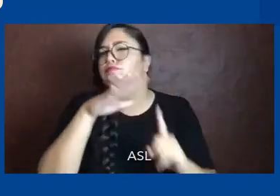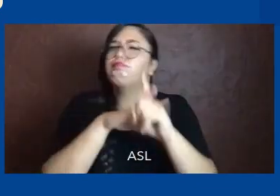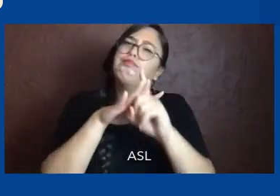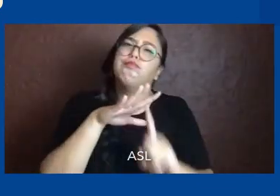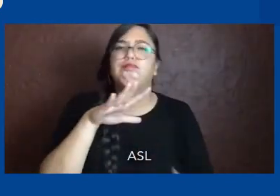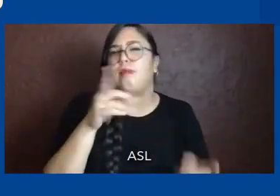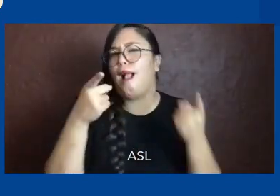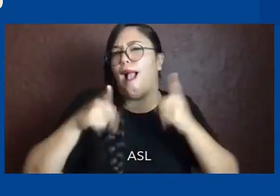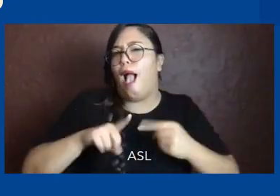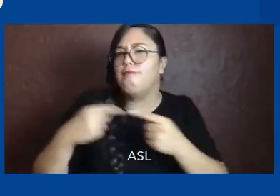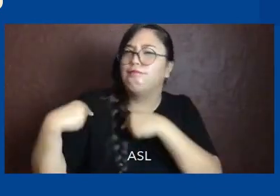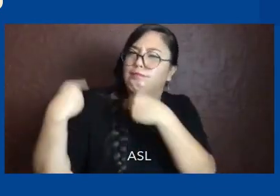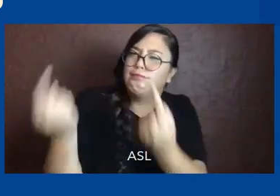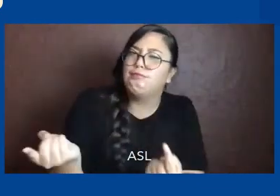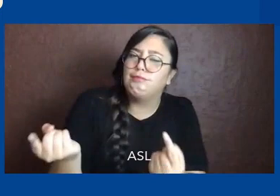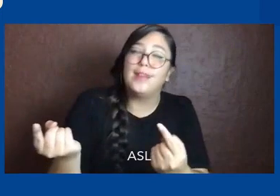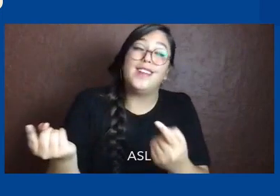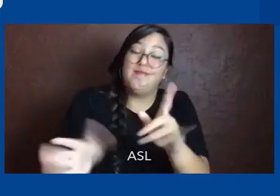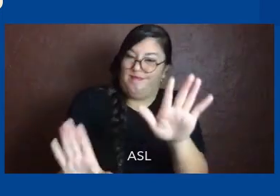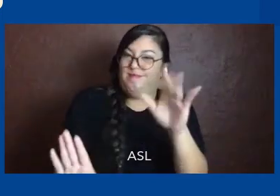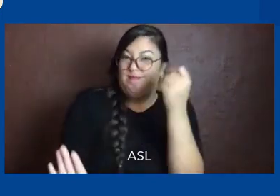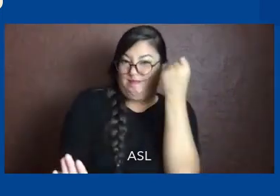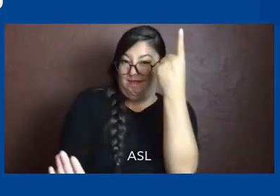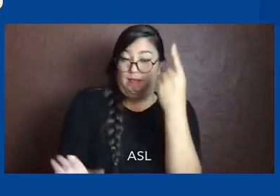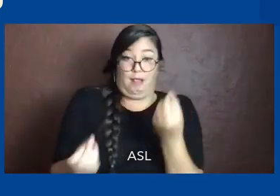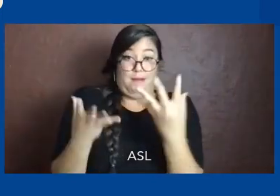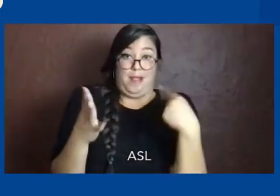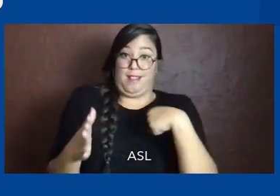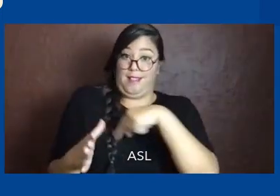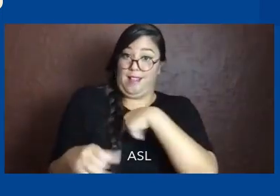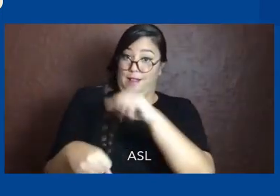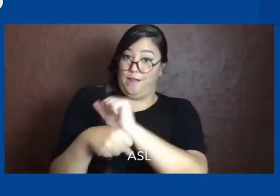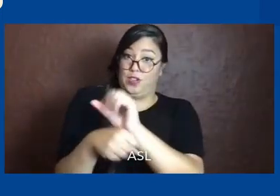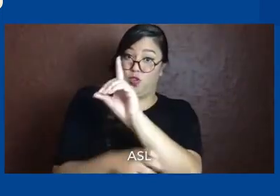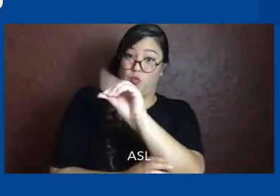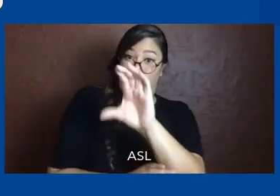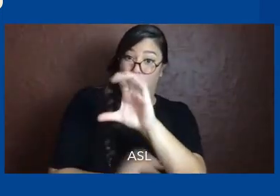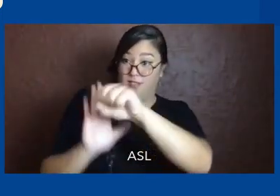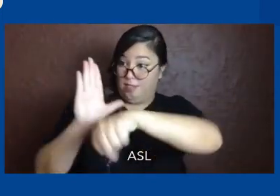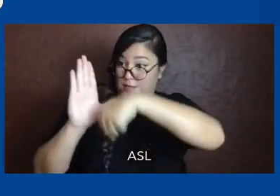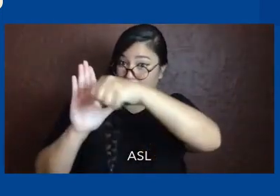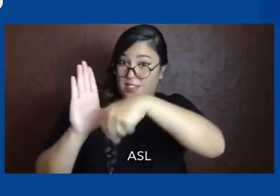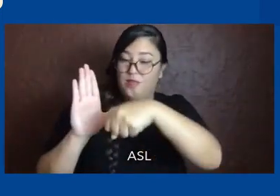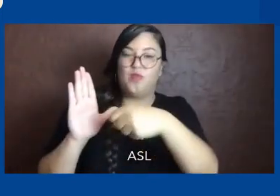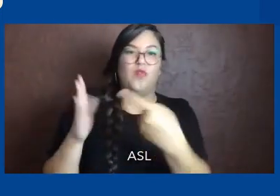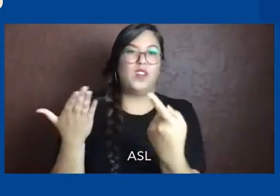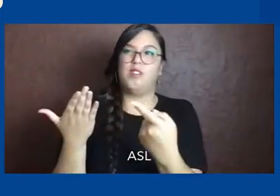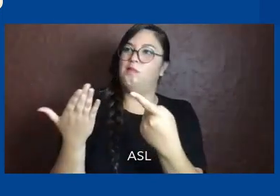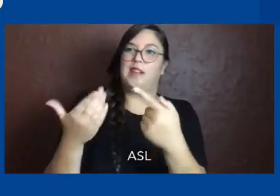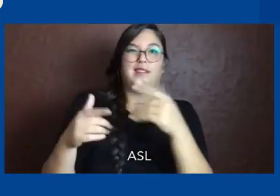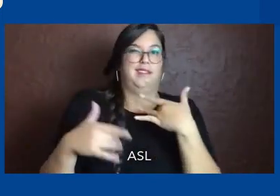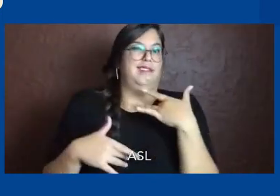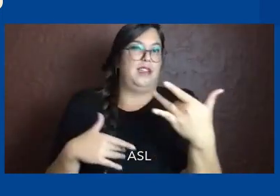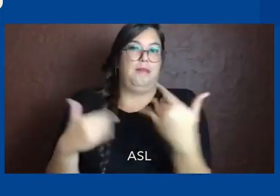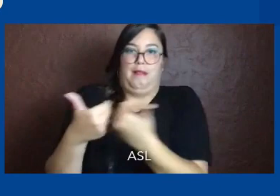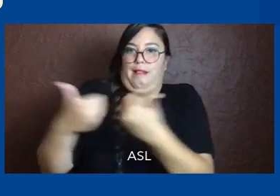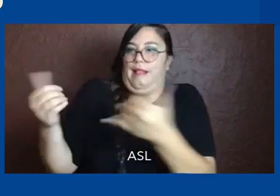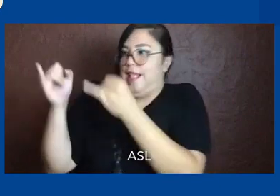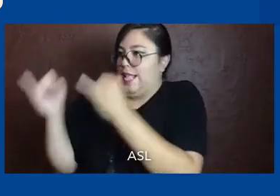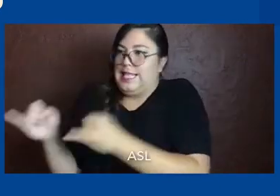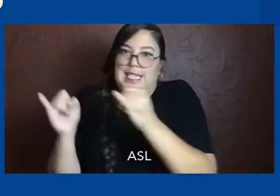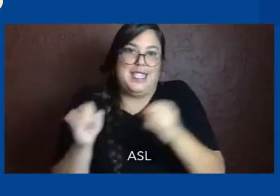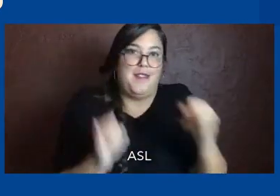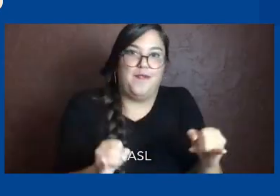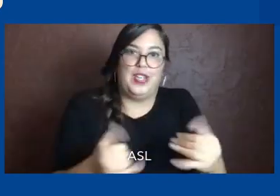in documentary film, there's not a lot of cohesion. We're not together. We're siloed on different projects and in